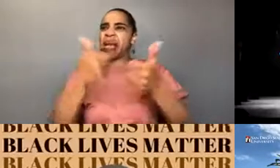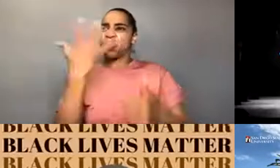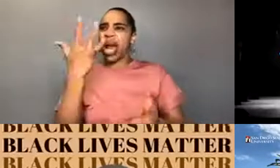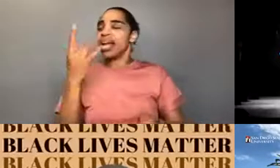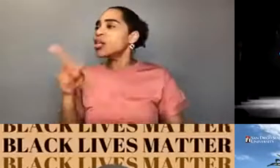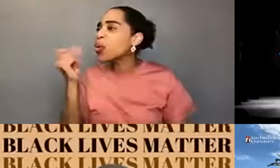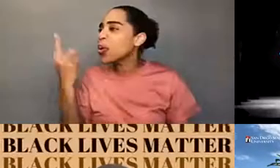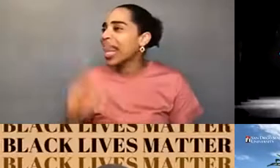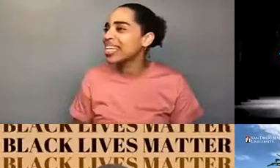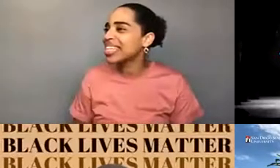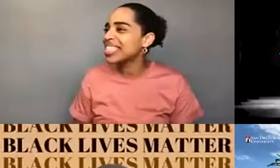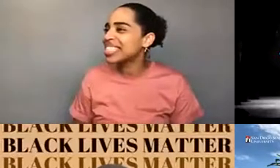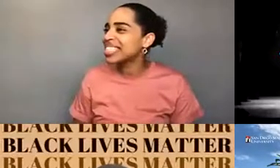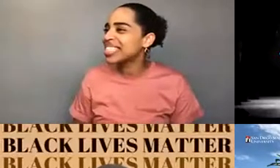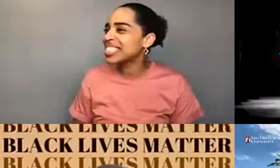it.